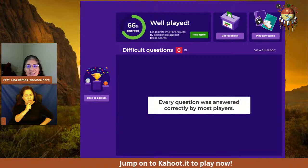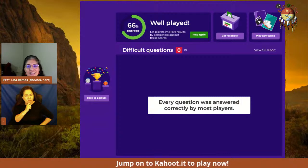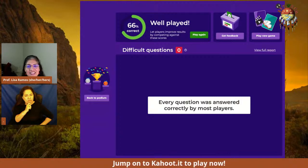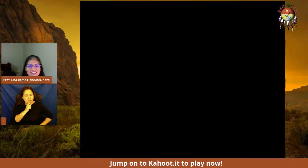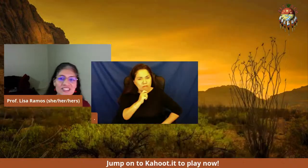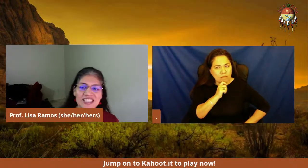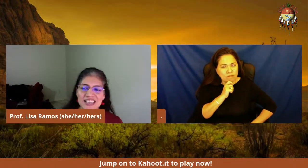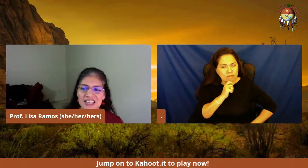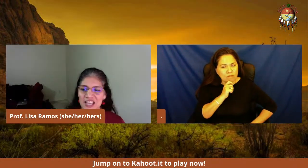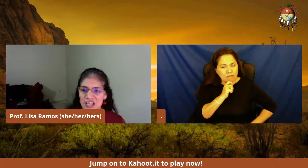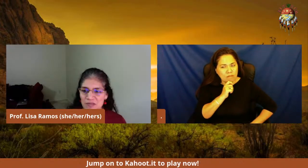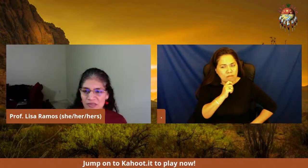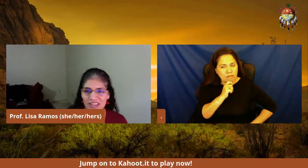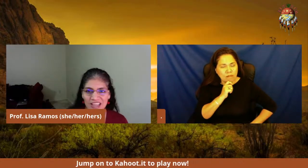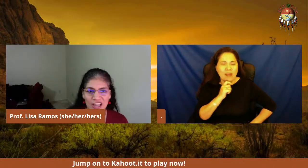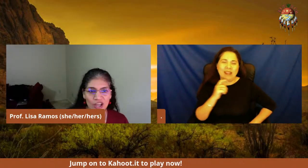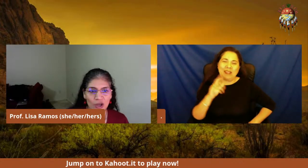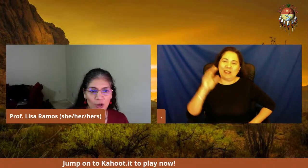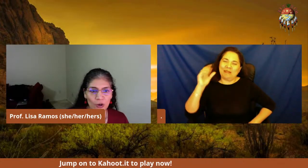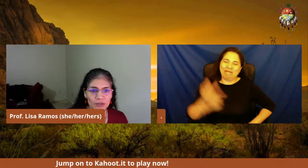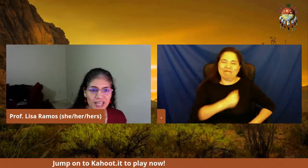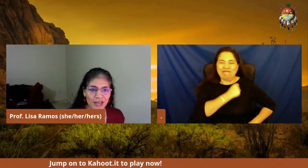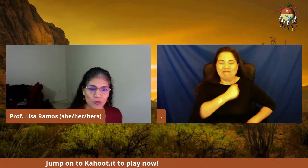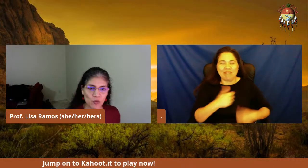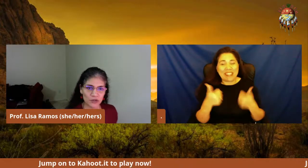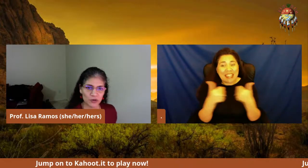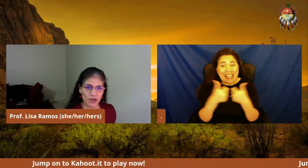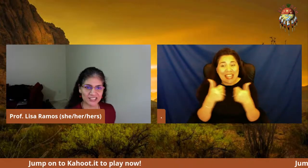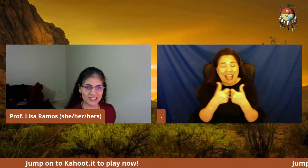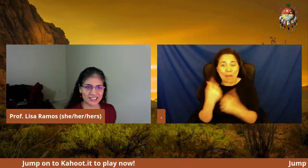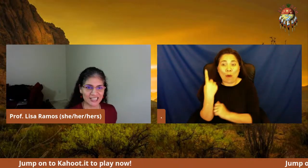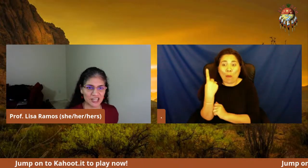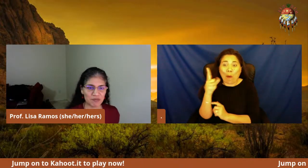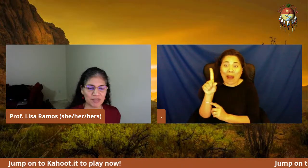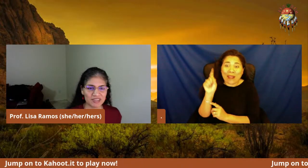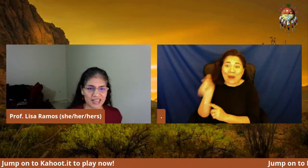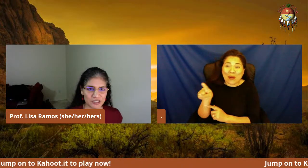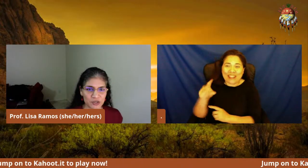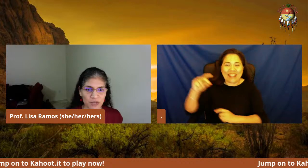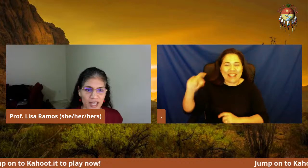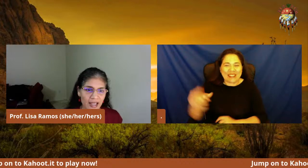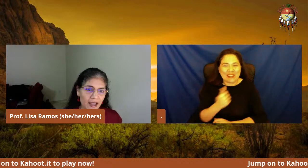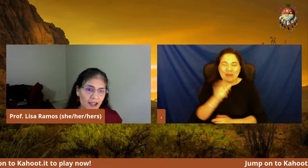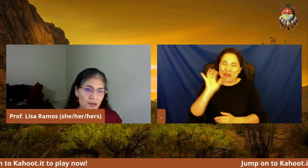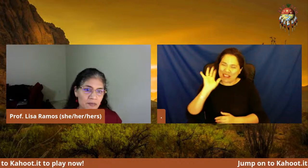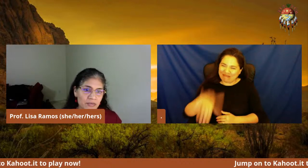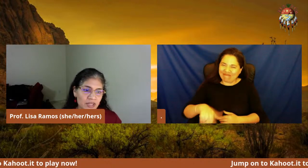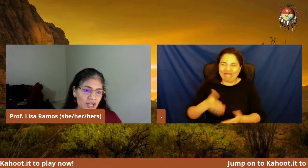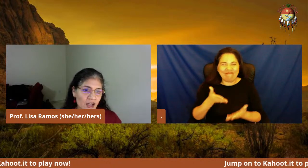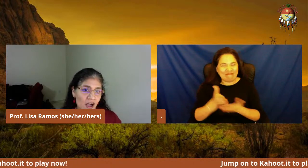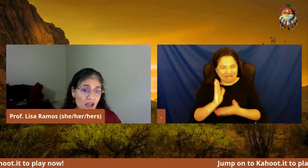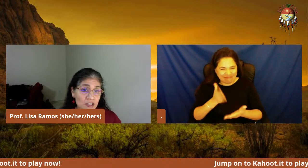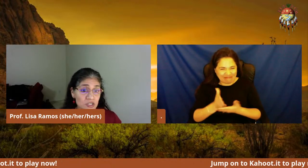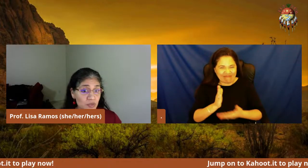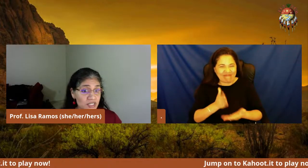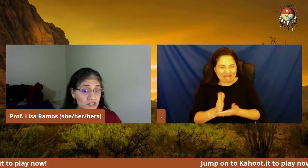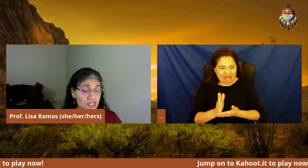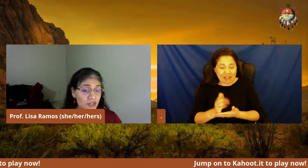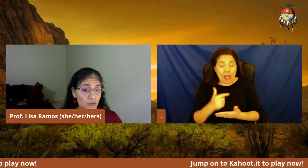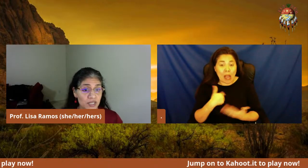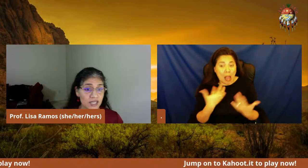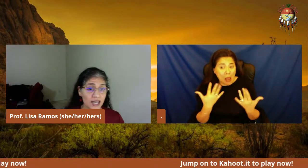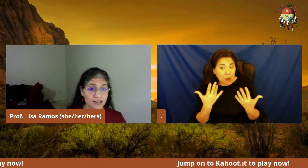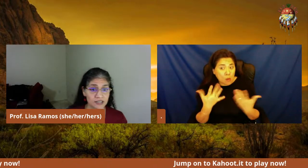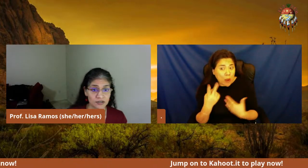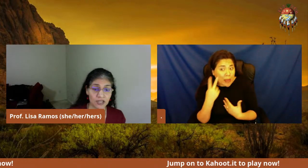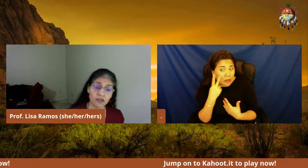yeah. So it looks like the game only had a one question in it, but that's okay. I'll just wait to see